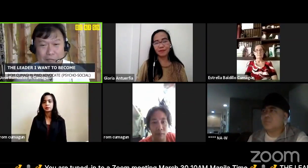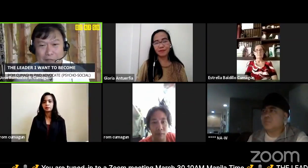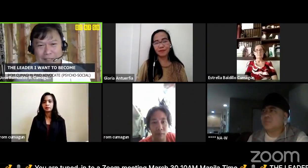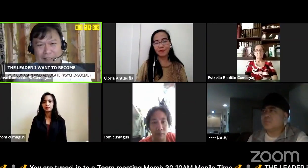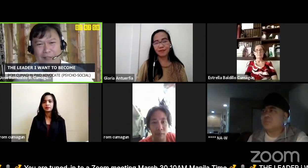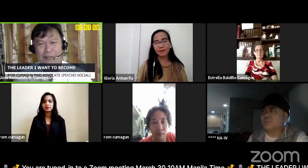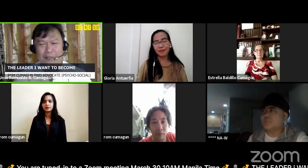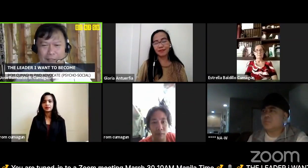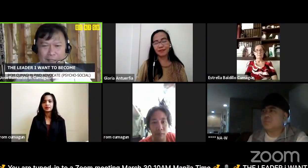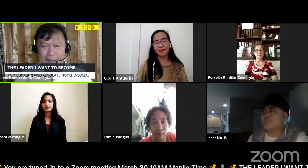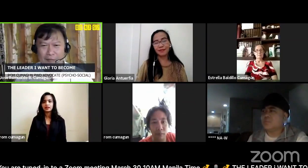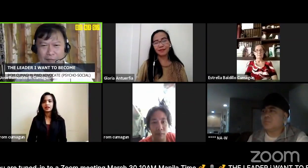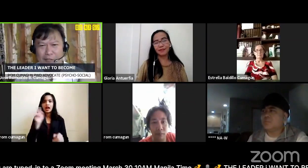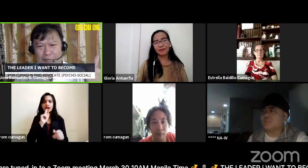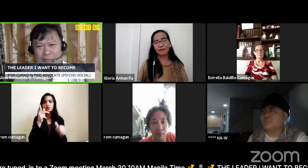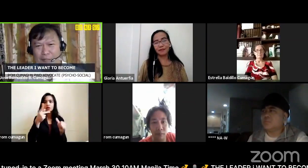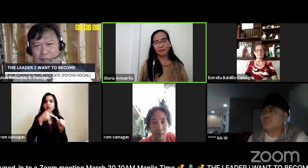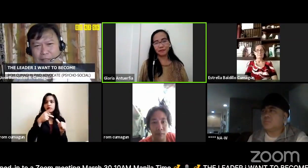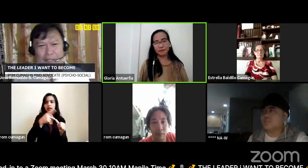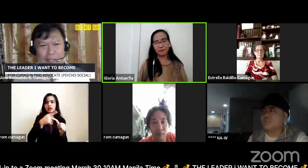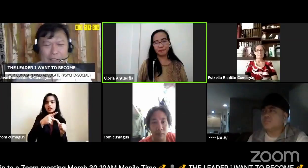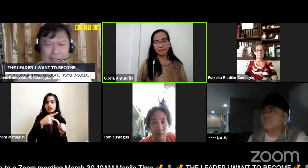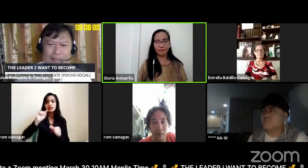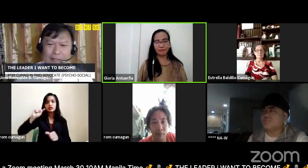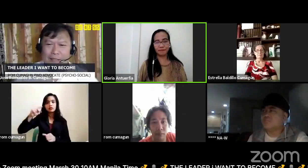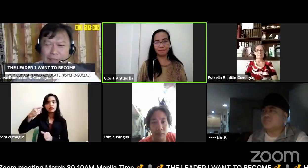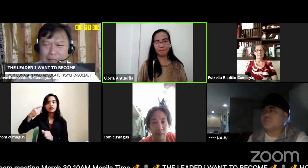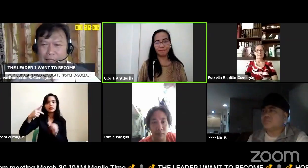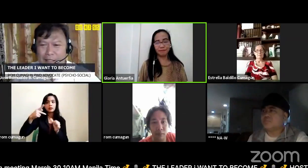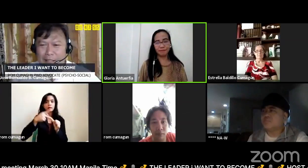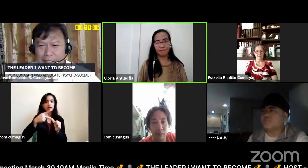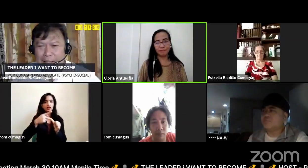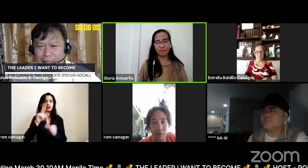of priority also. First priority